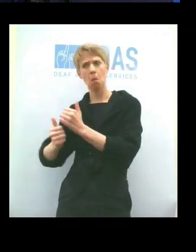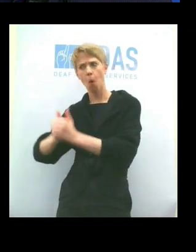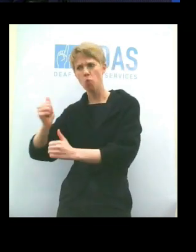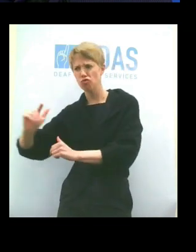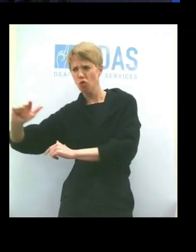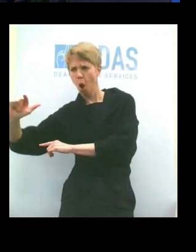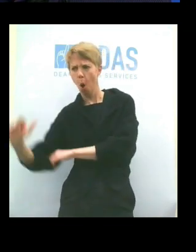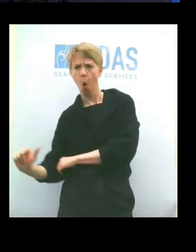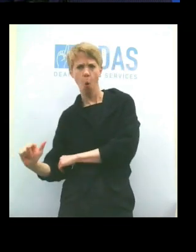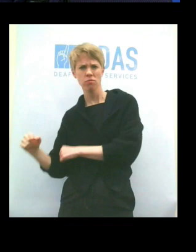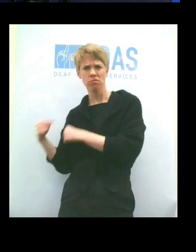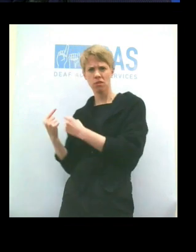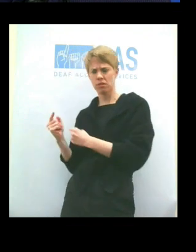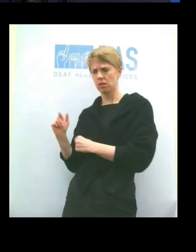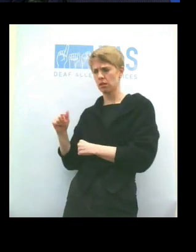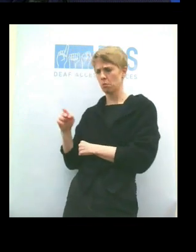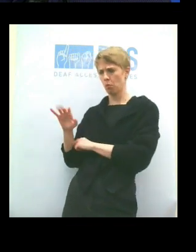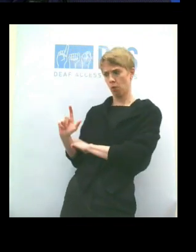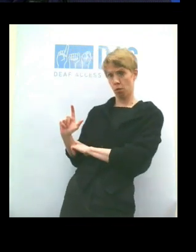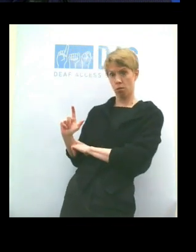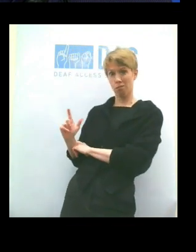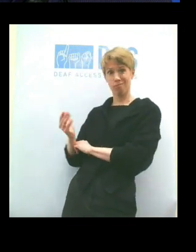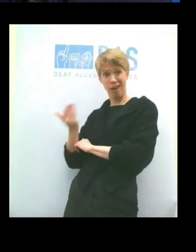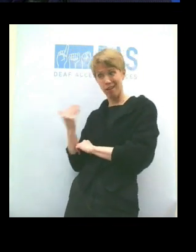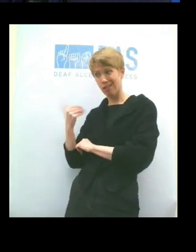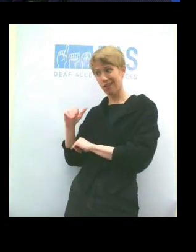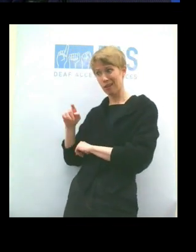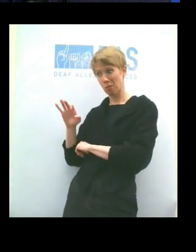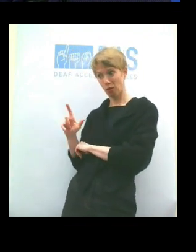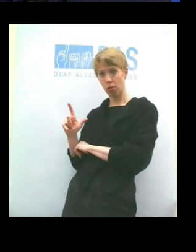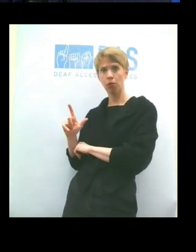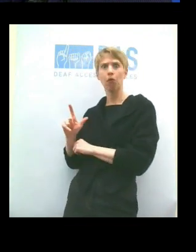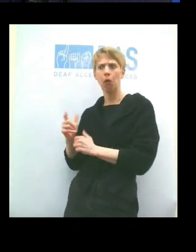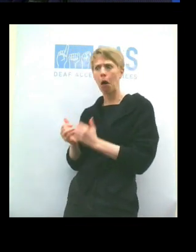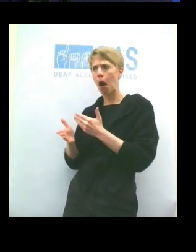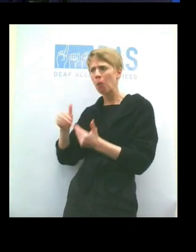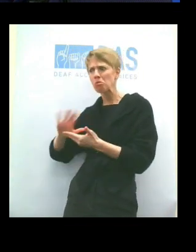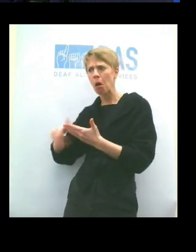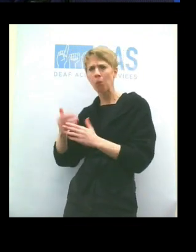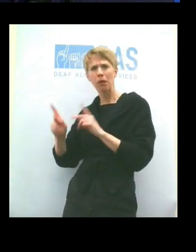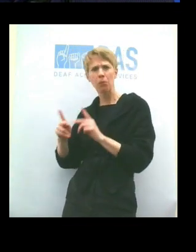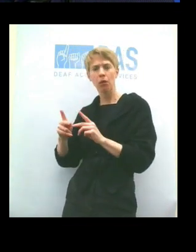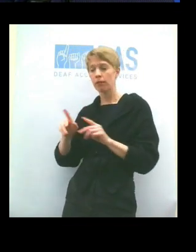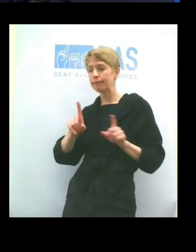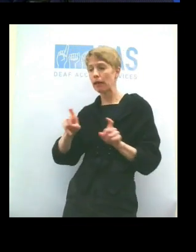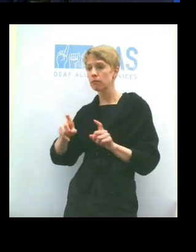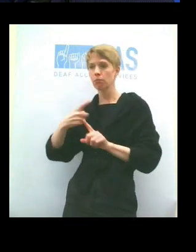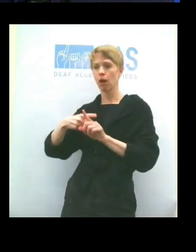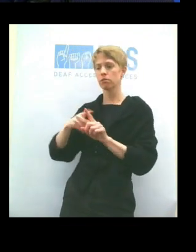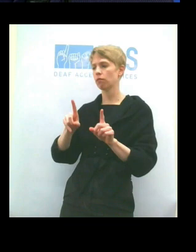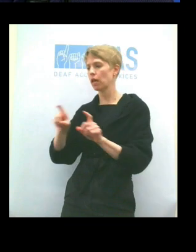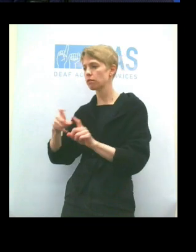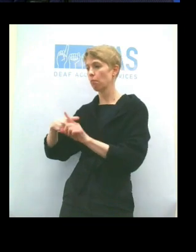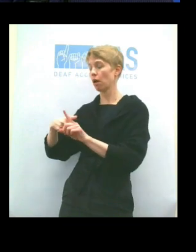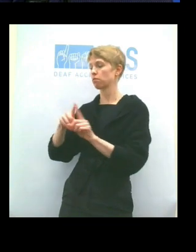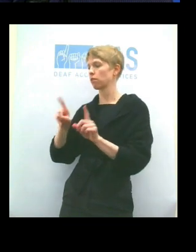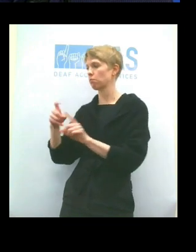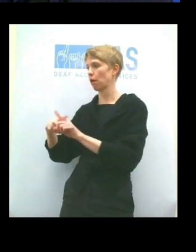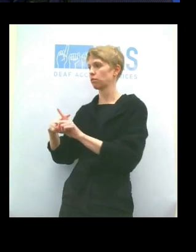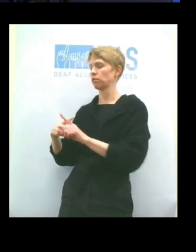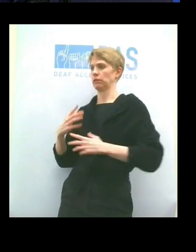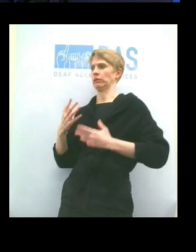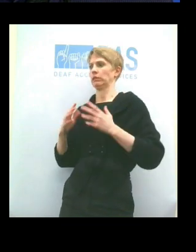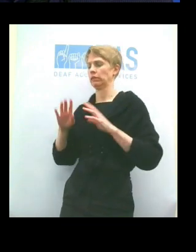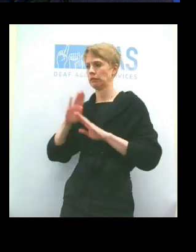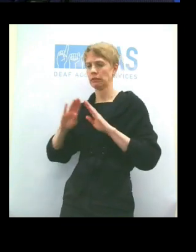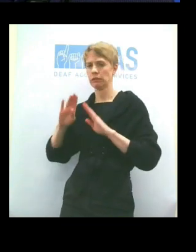which nearly 29% of all people we were testing positive, though we were testing a much less group of